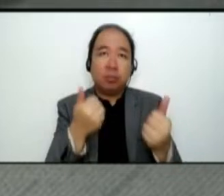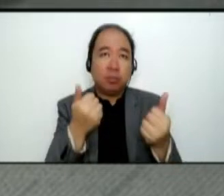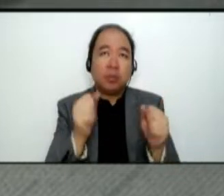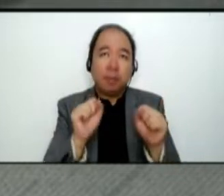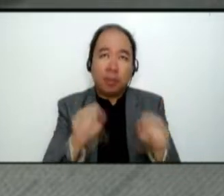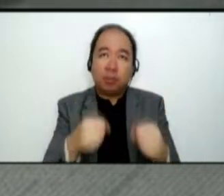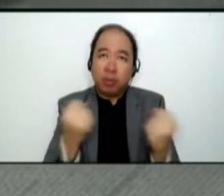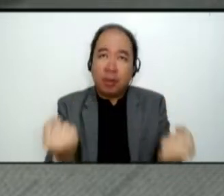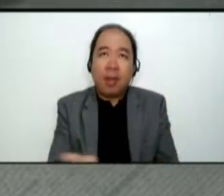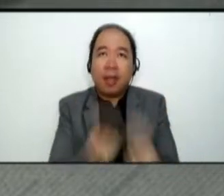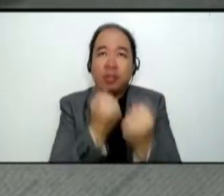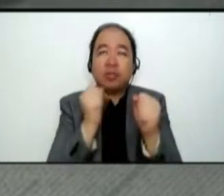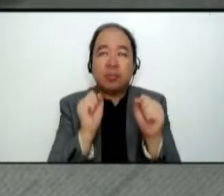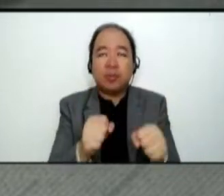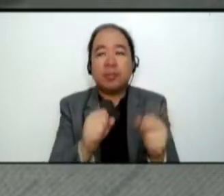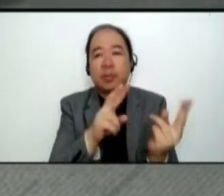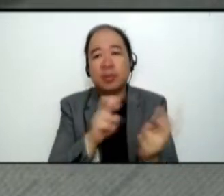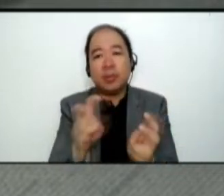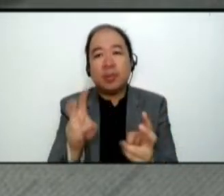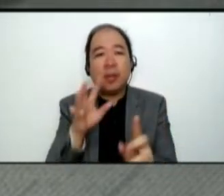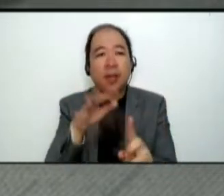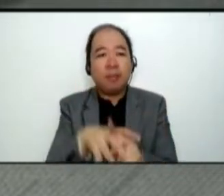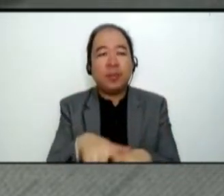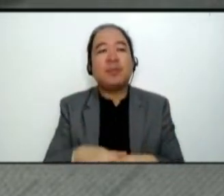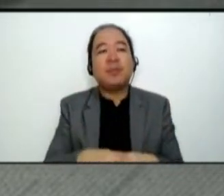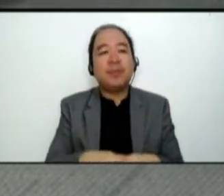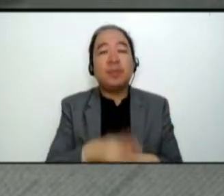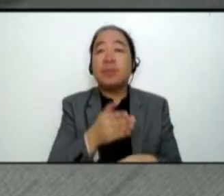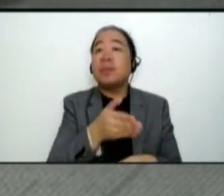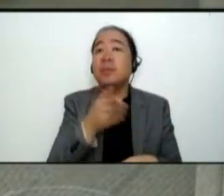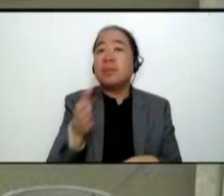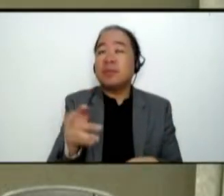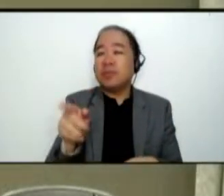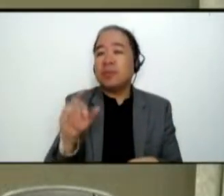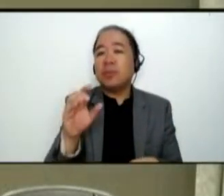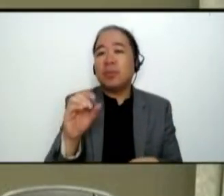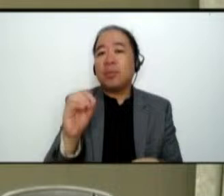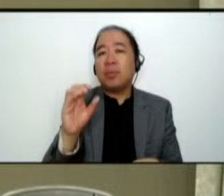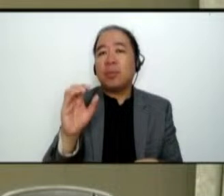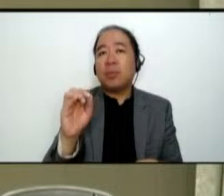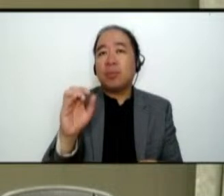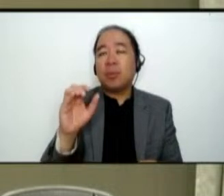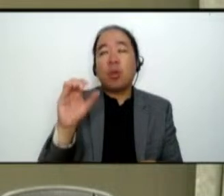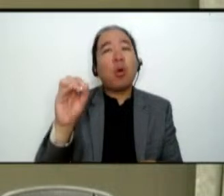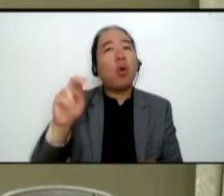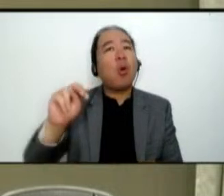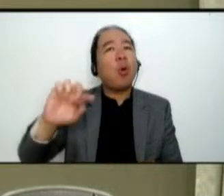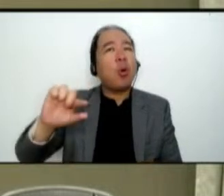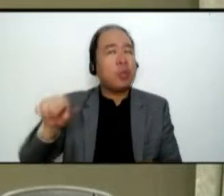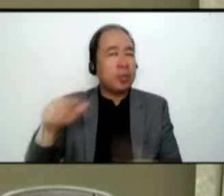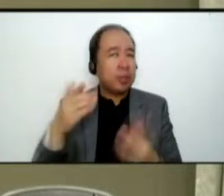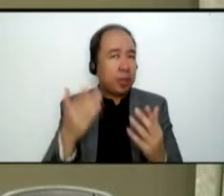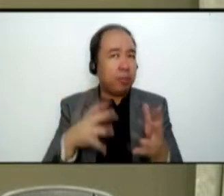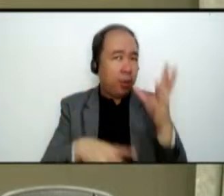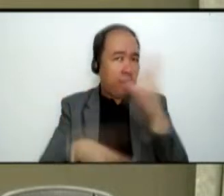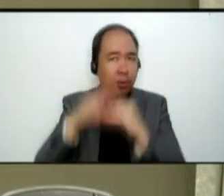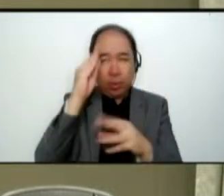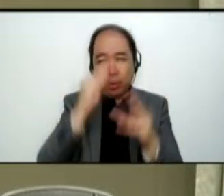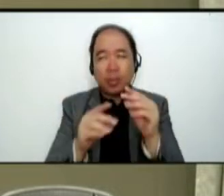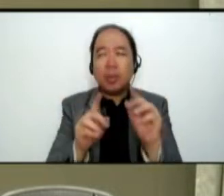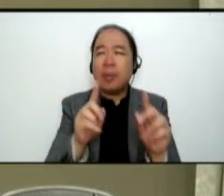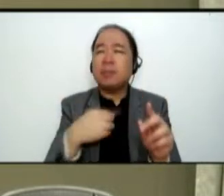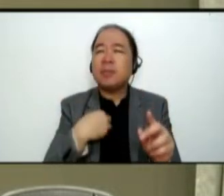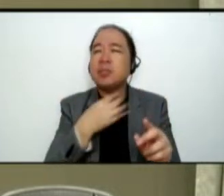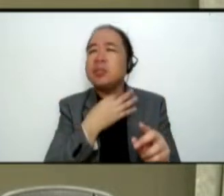for that. Mr. Ong, we have learned quite a bit today already, but I also want to build on what you have learned in